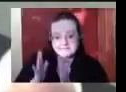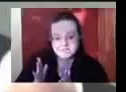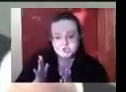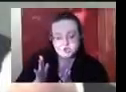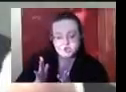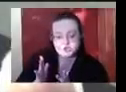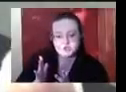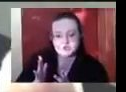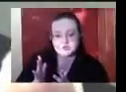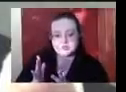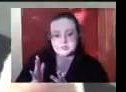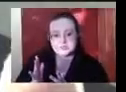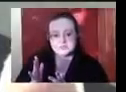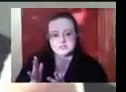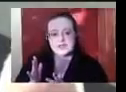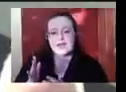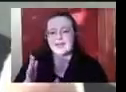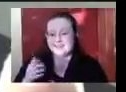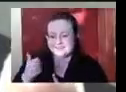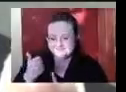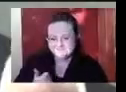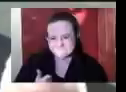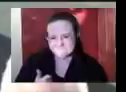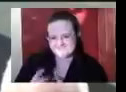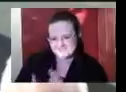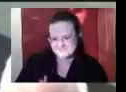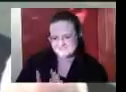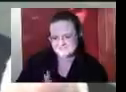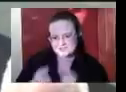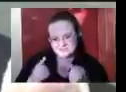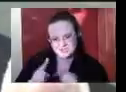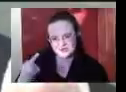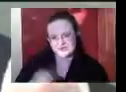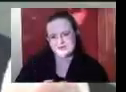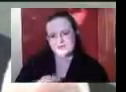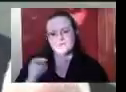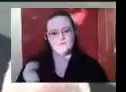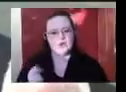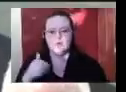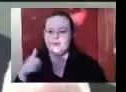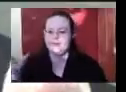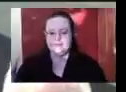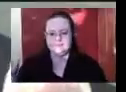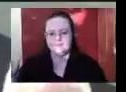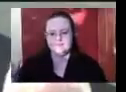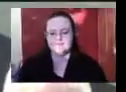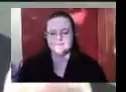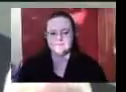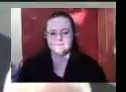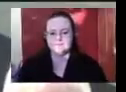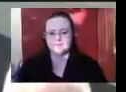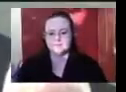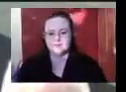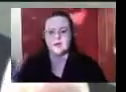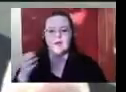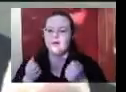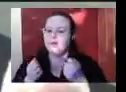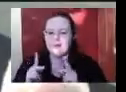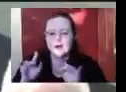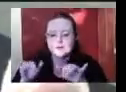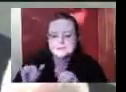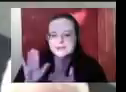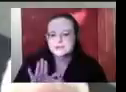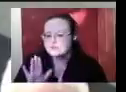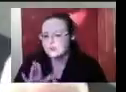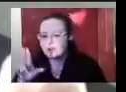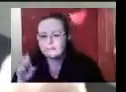COVID-19 must go home immediately. And the individual should not take school or public transportation on their way